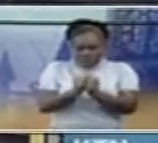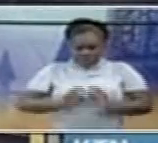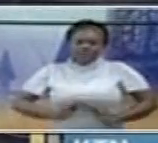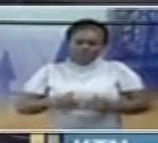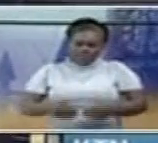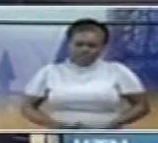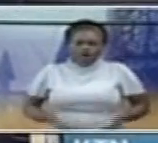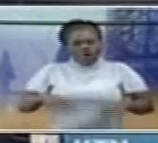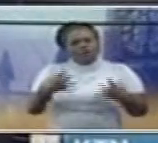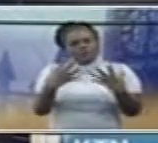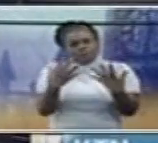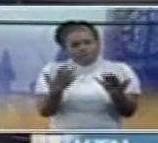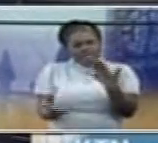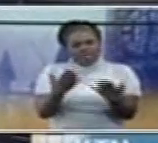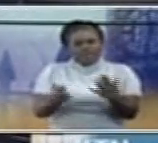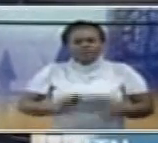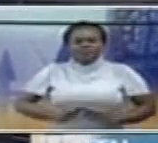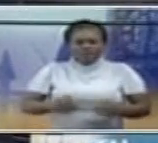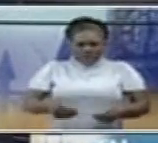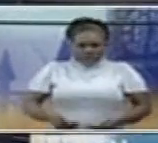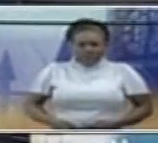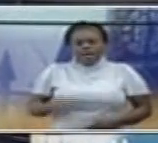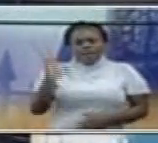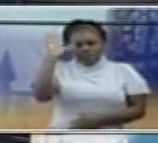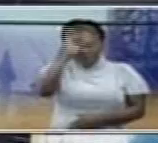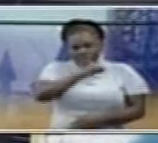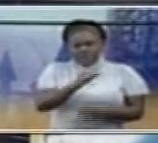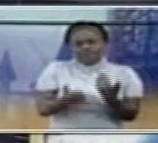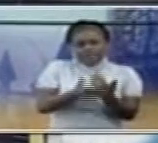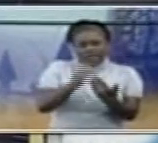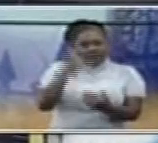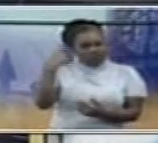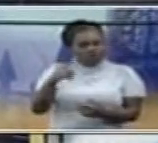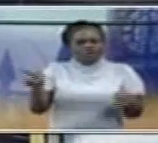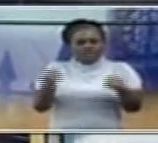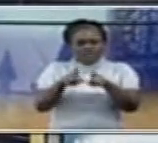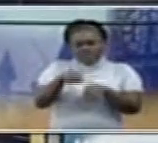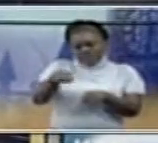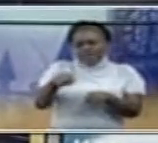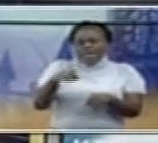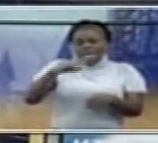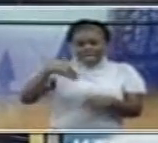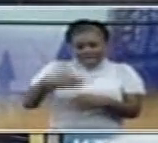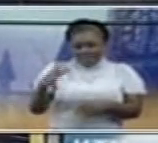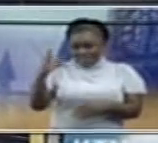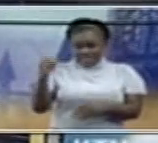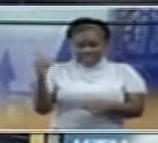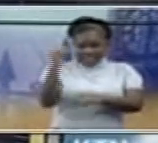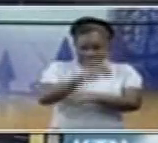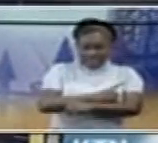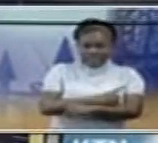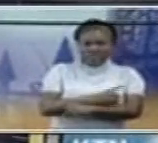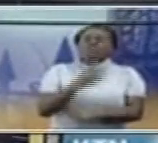it could also be simply a pregnancy which was just mishandled. If you break down this number, it means every 30 days, by the end of this